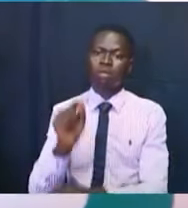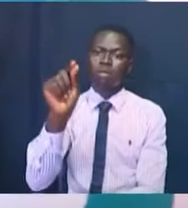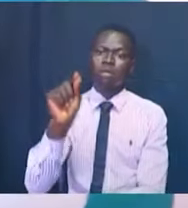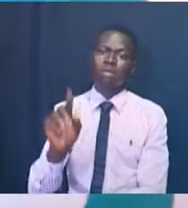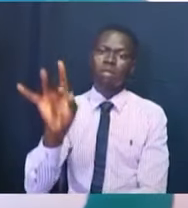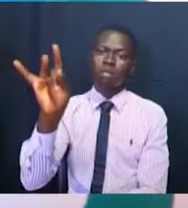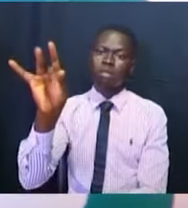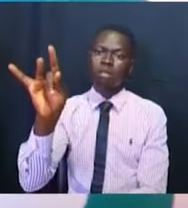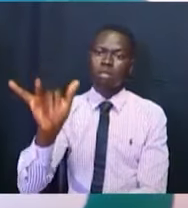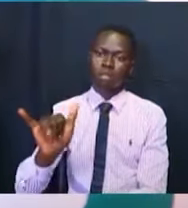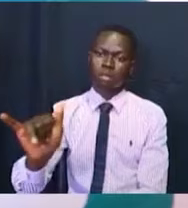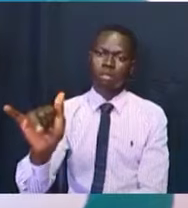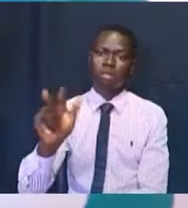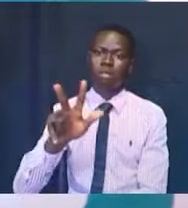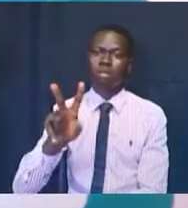18.